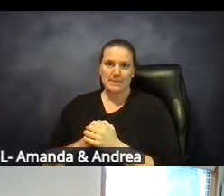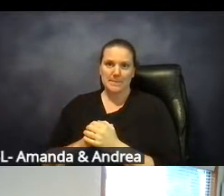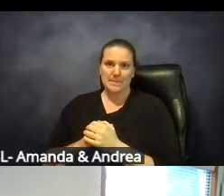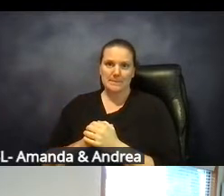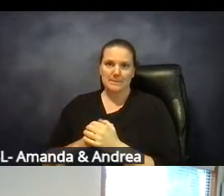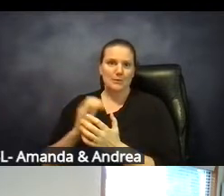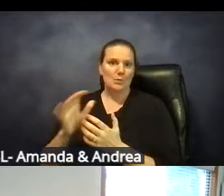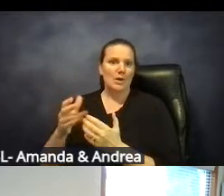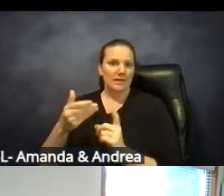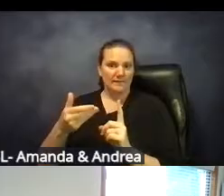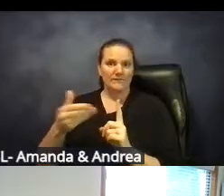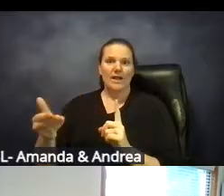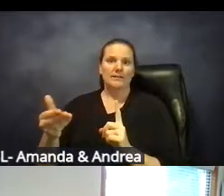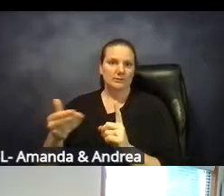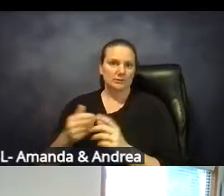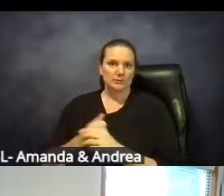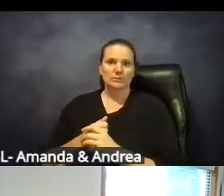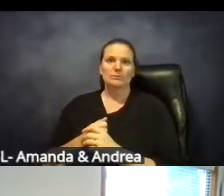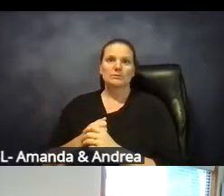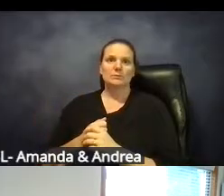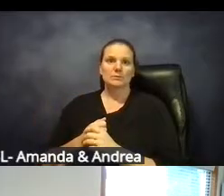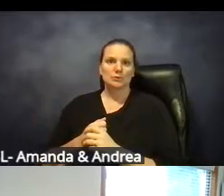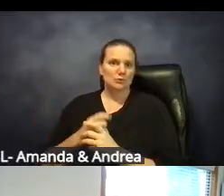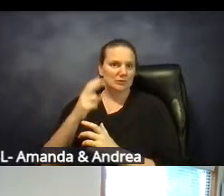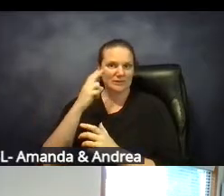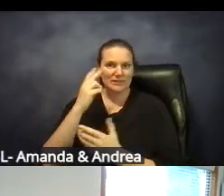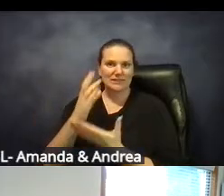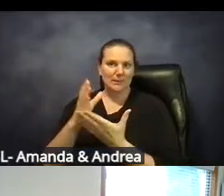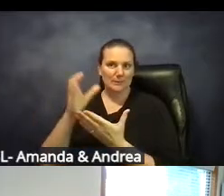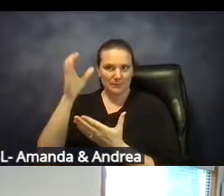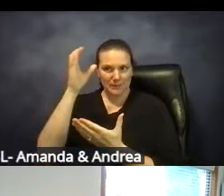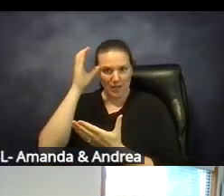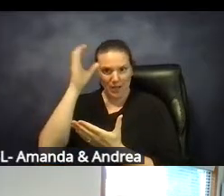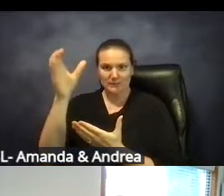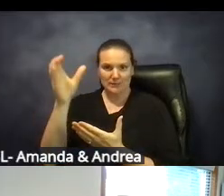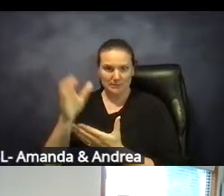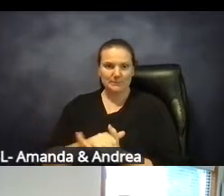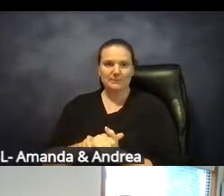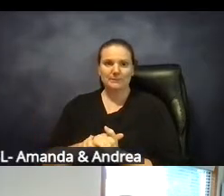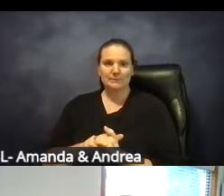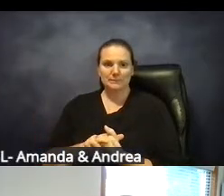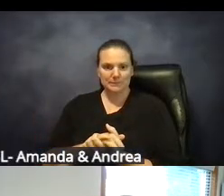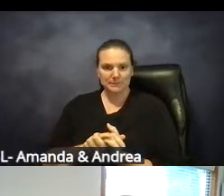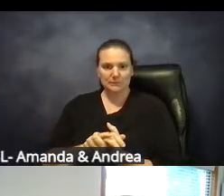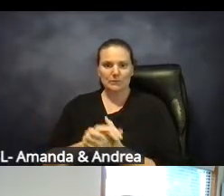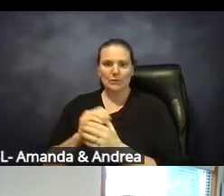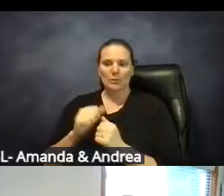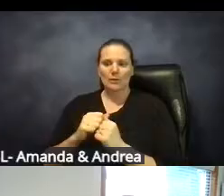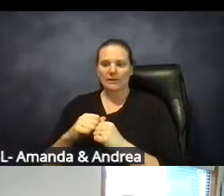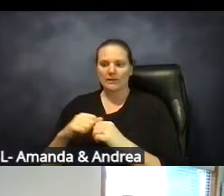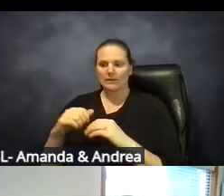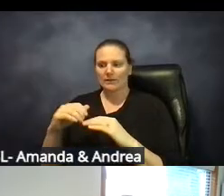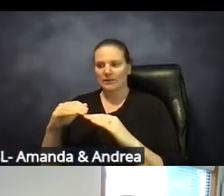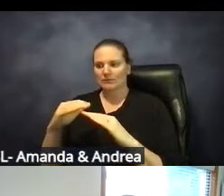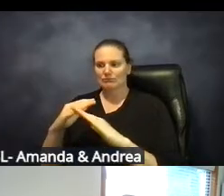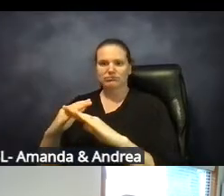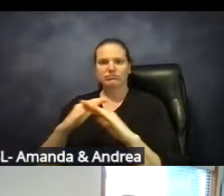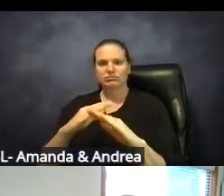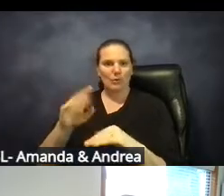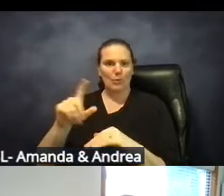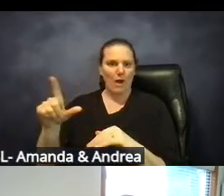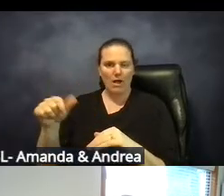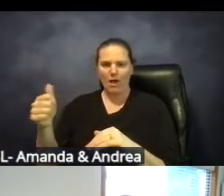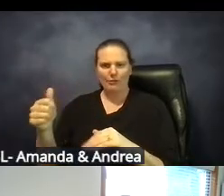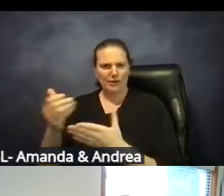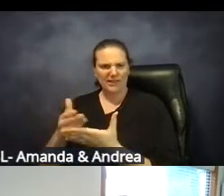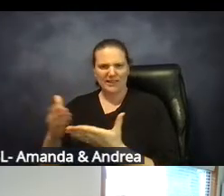be invited to see some of the concepts around the retaining walls and other features in